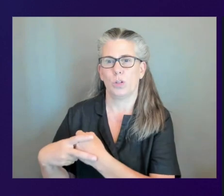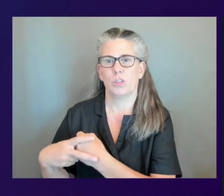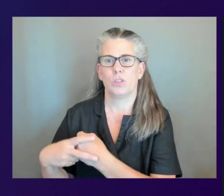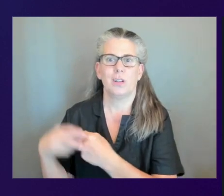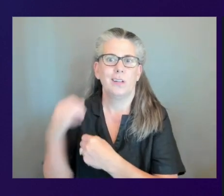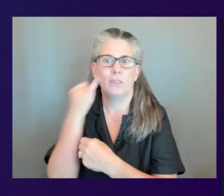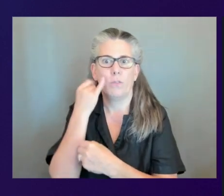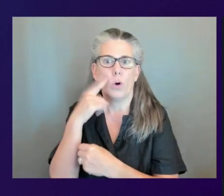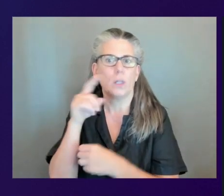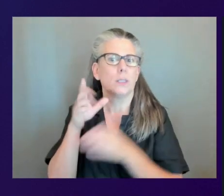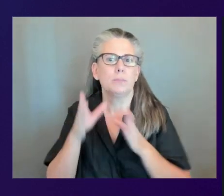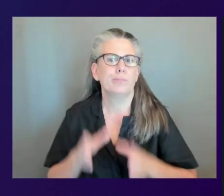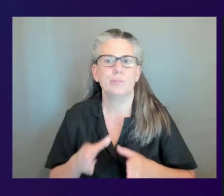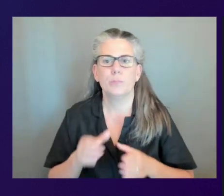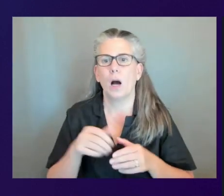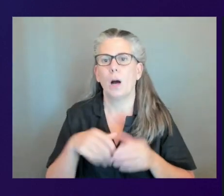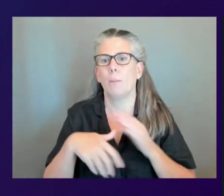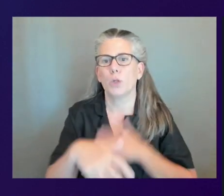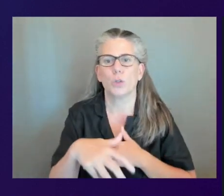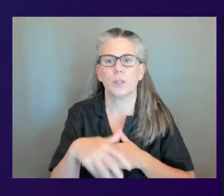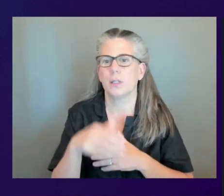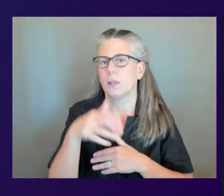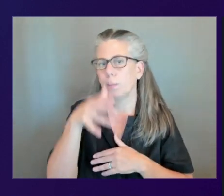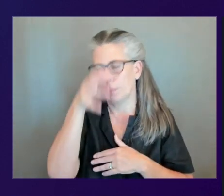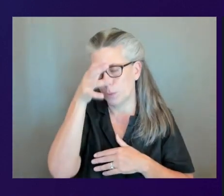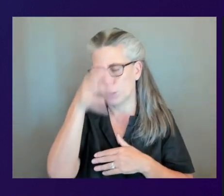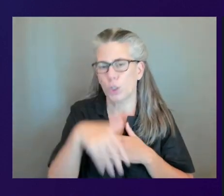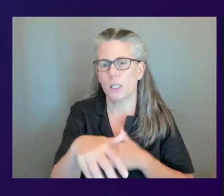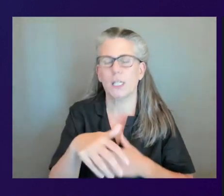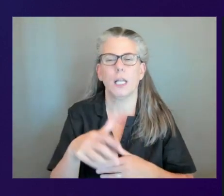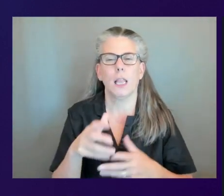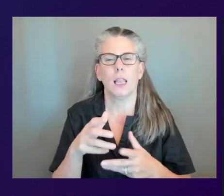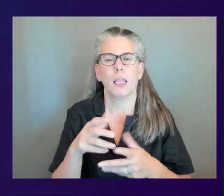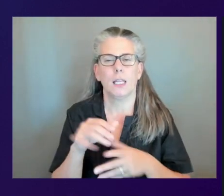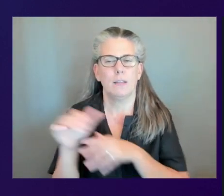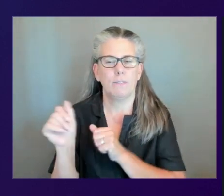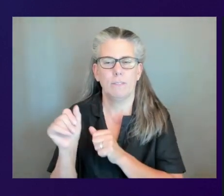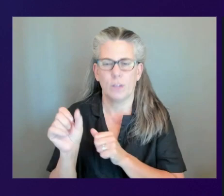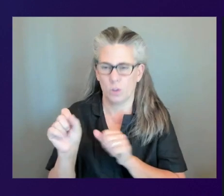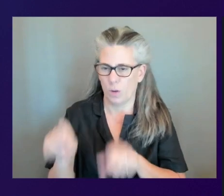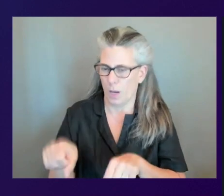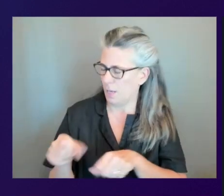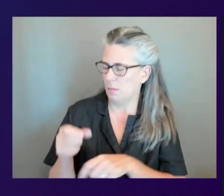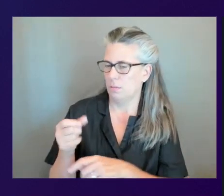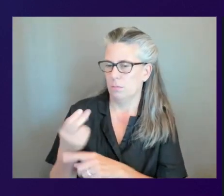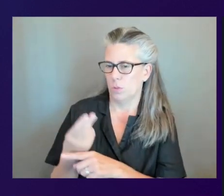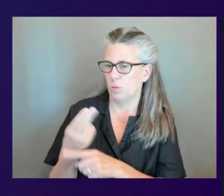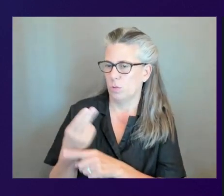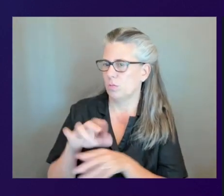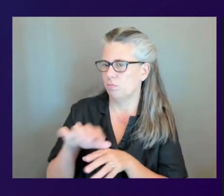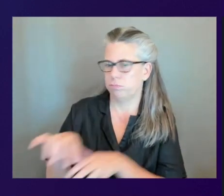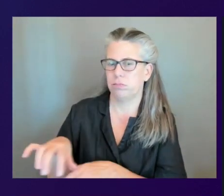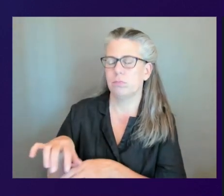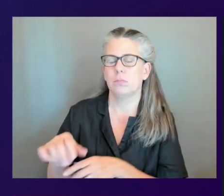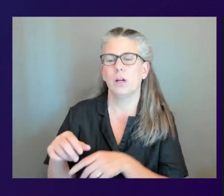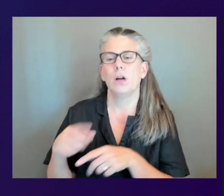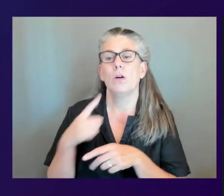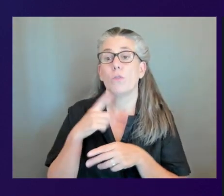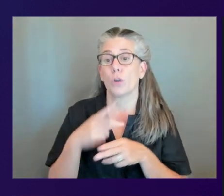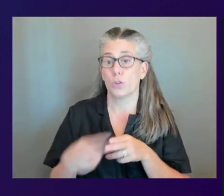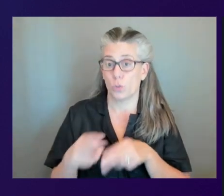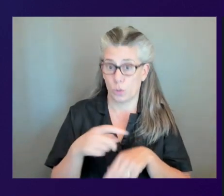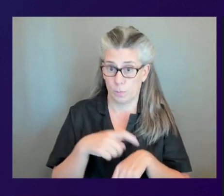other situations where, you're a consultant, and that came up earlier today, and you just want to use it for a short period. I think other pieces,